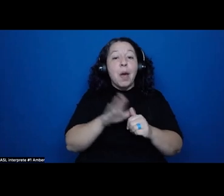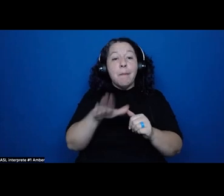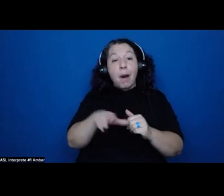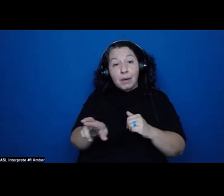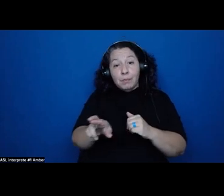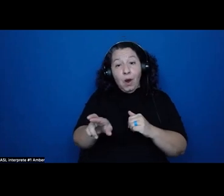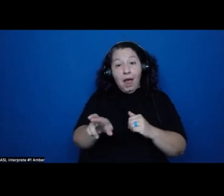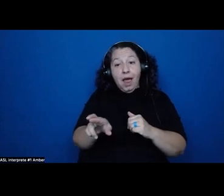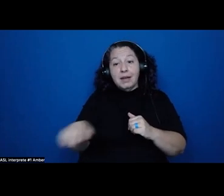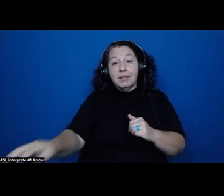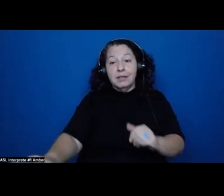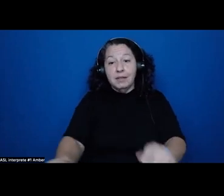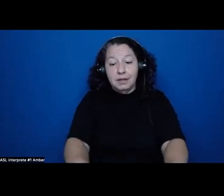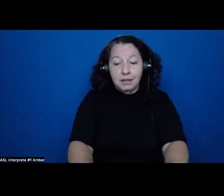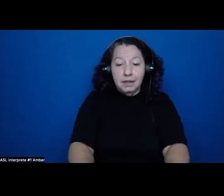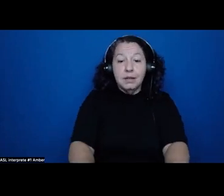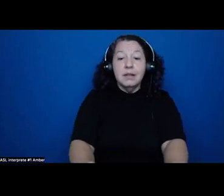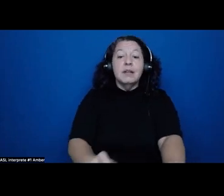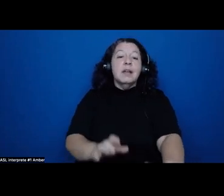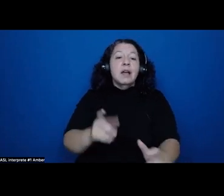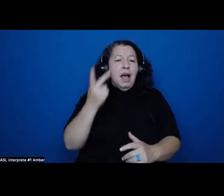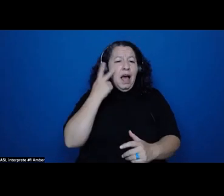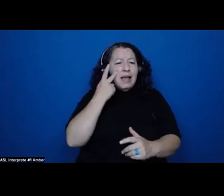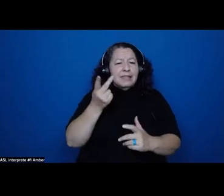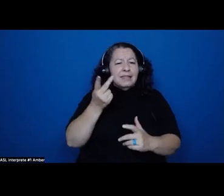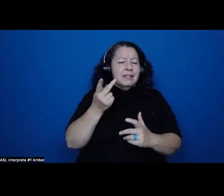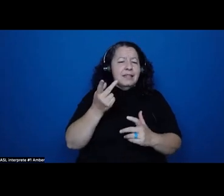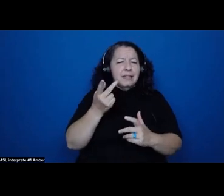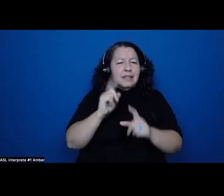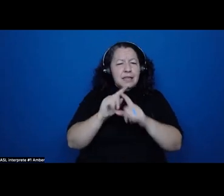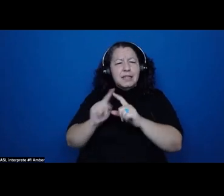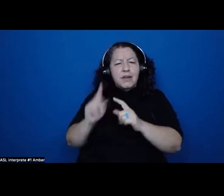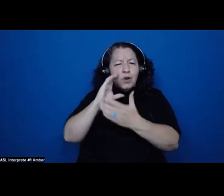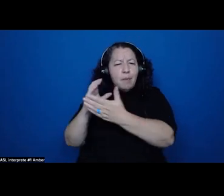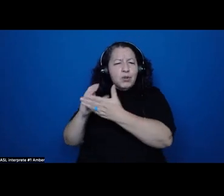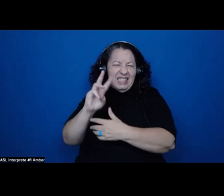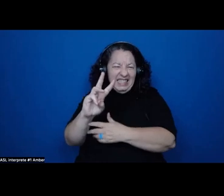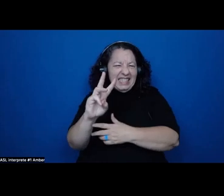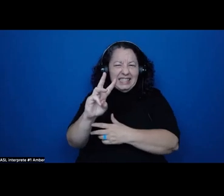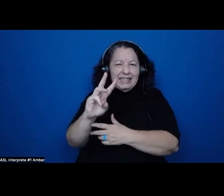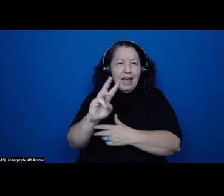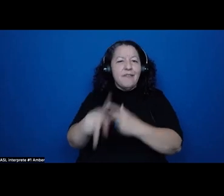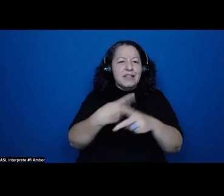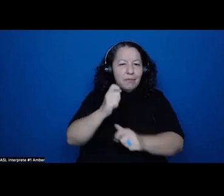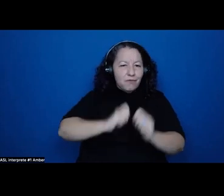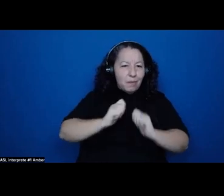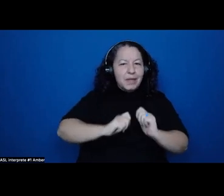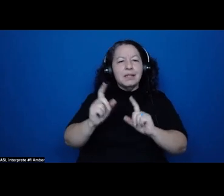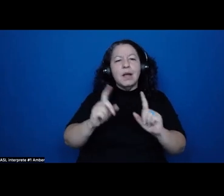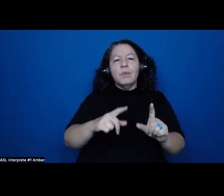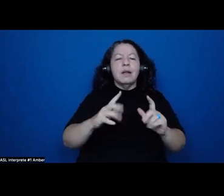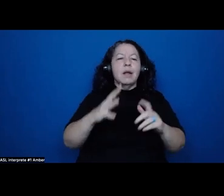6 composite images of the kind of performance that I did. So in 2018, I went to Denniston Hill, which is a